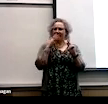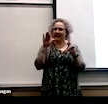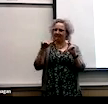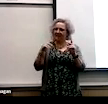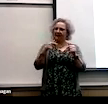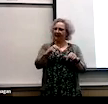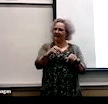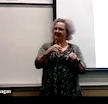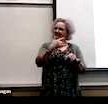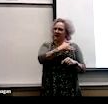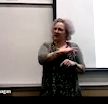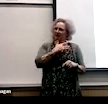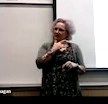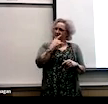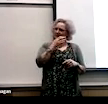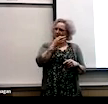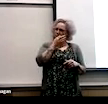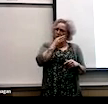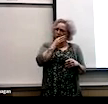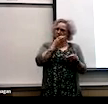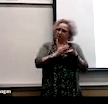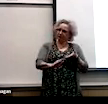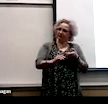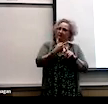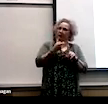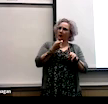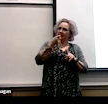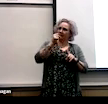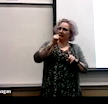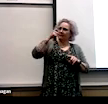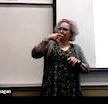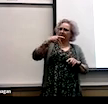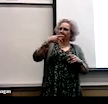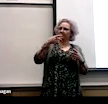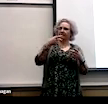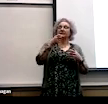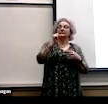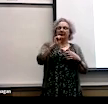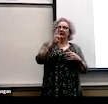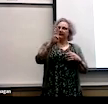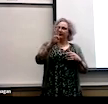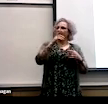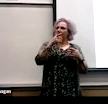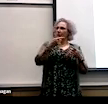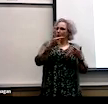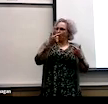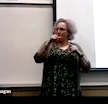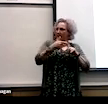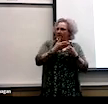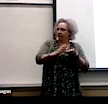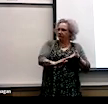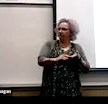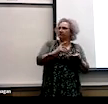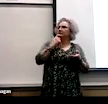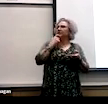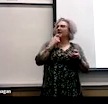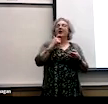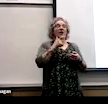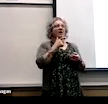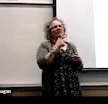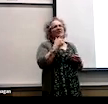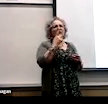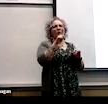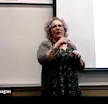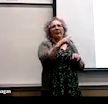program, and one of sort of the joking responses was when they become pregnant. And that speaks to the fact that there's a lack of comfort potentially